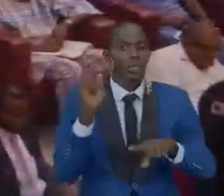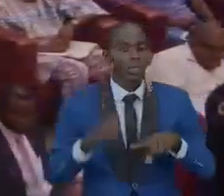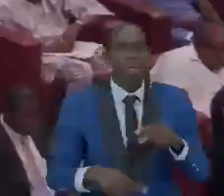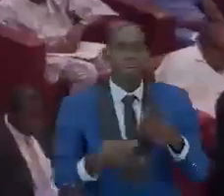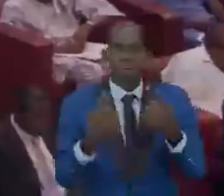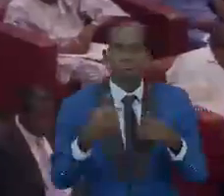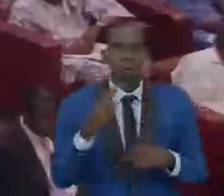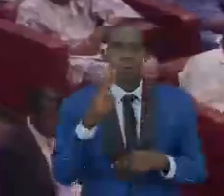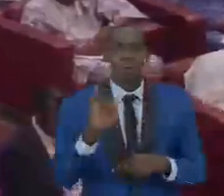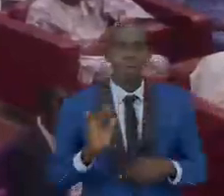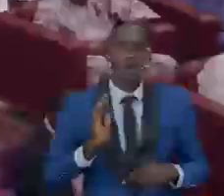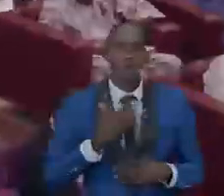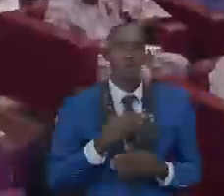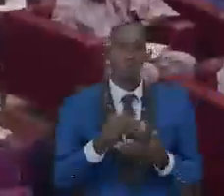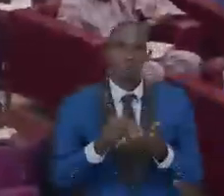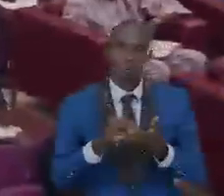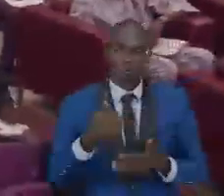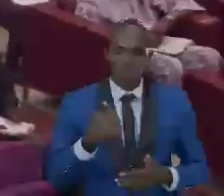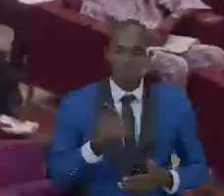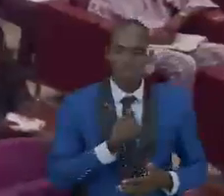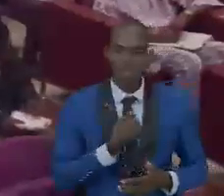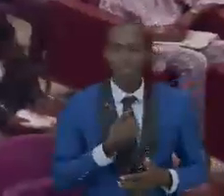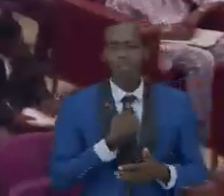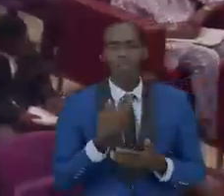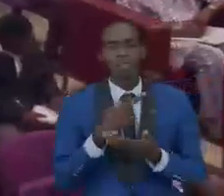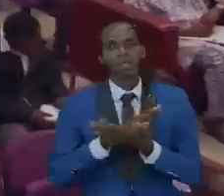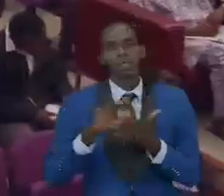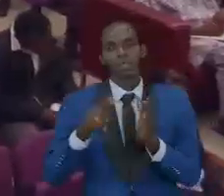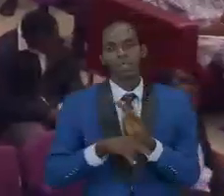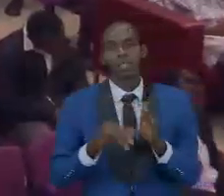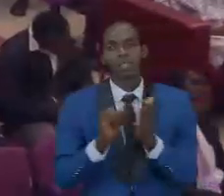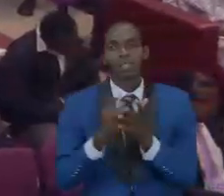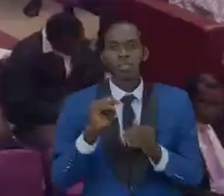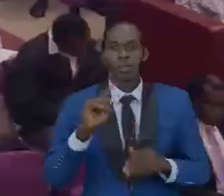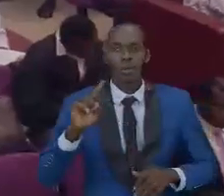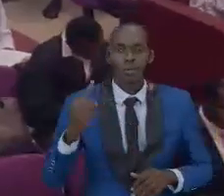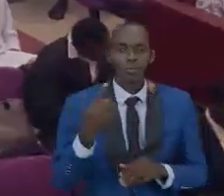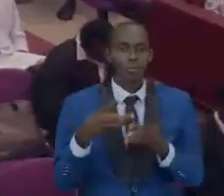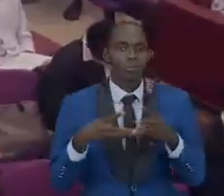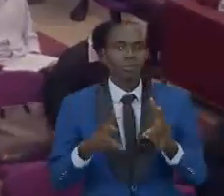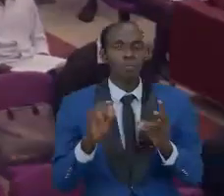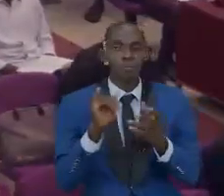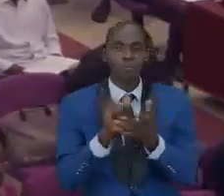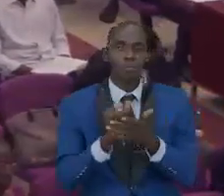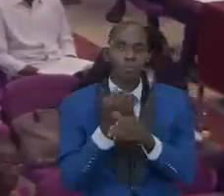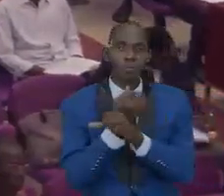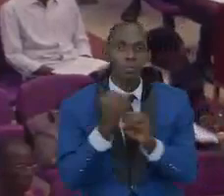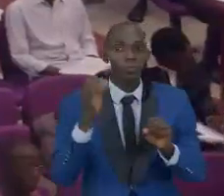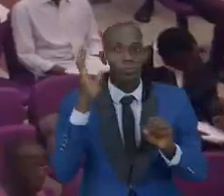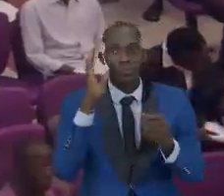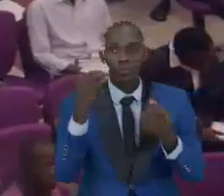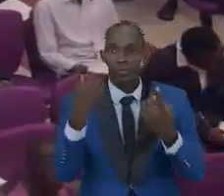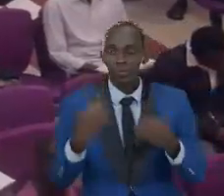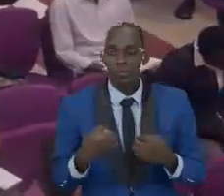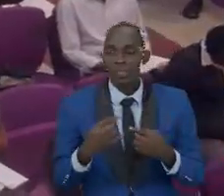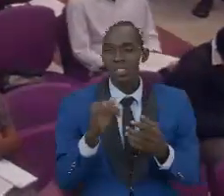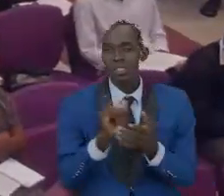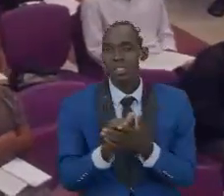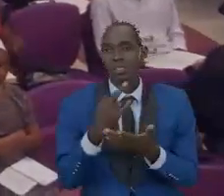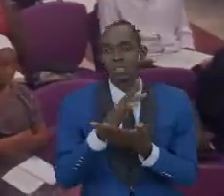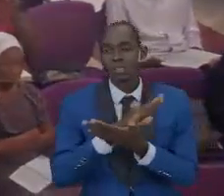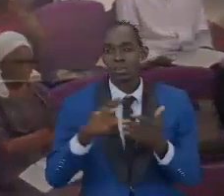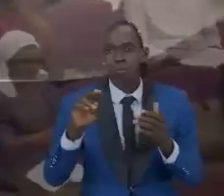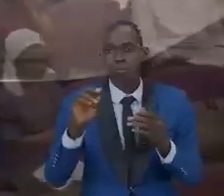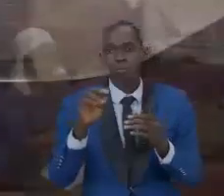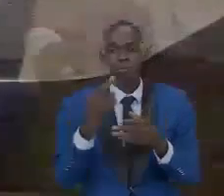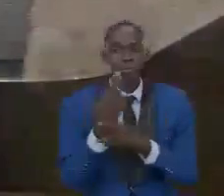our self-righteousness that the only way that salvation could come Redemption could come